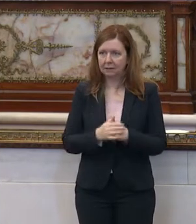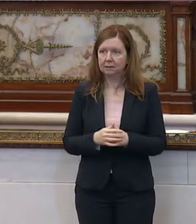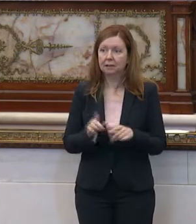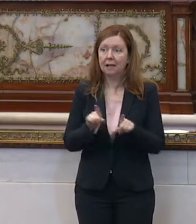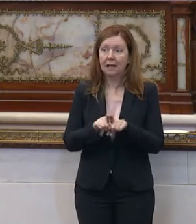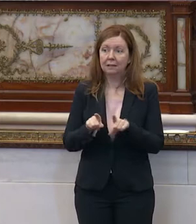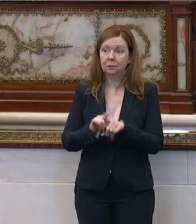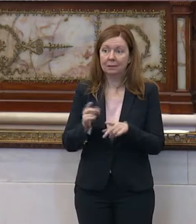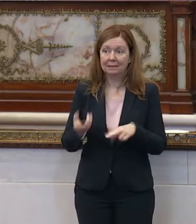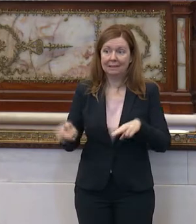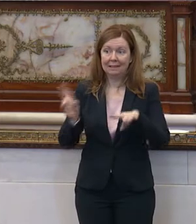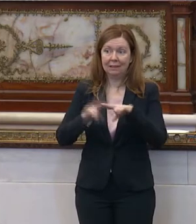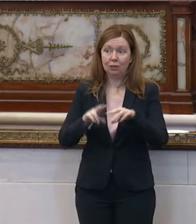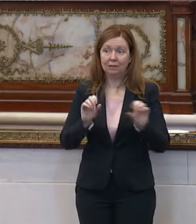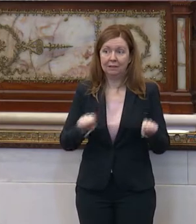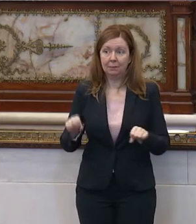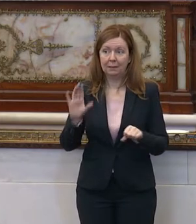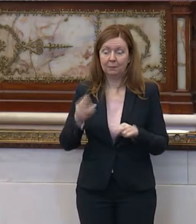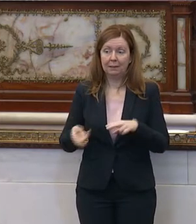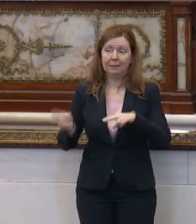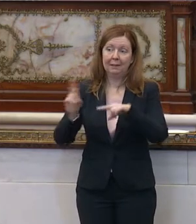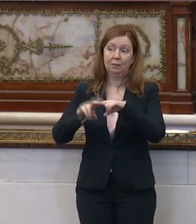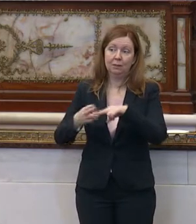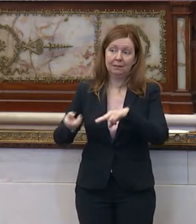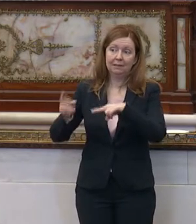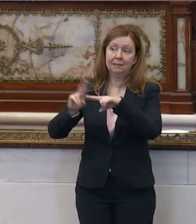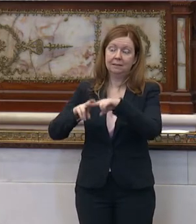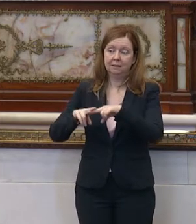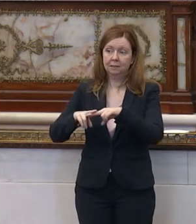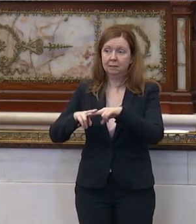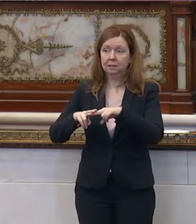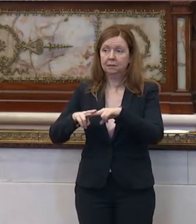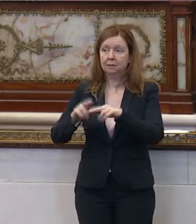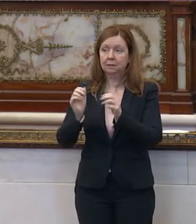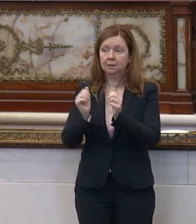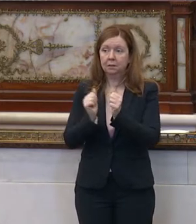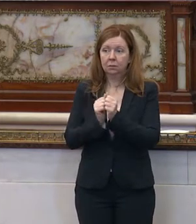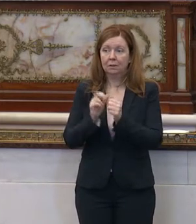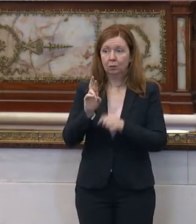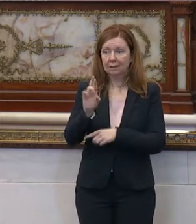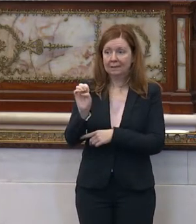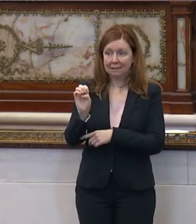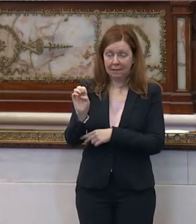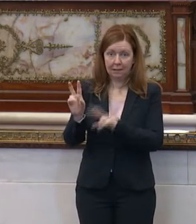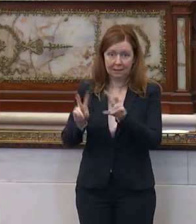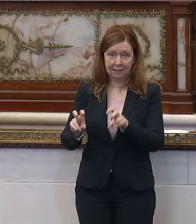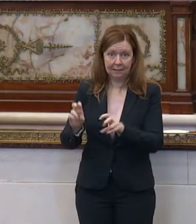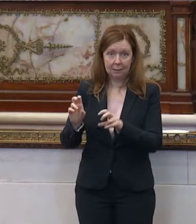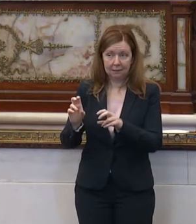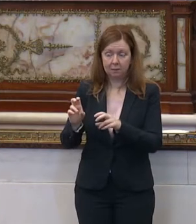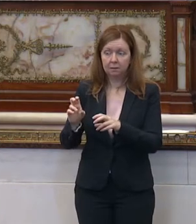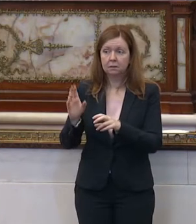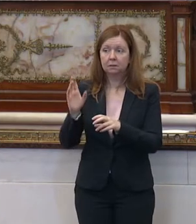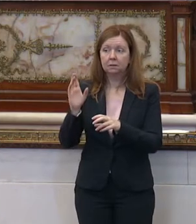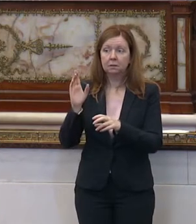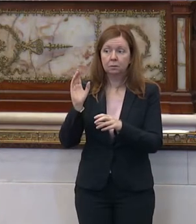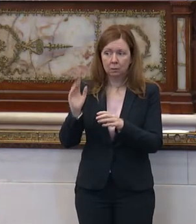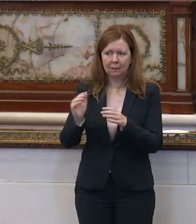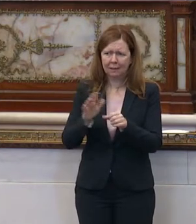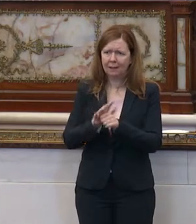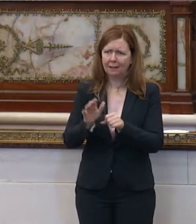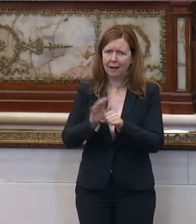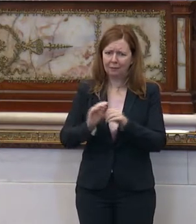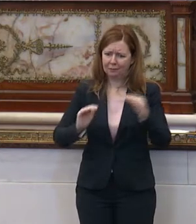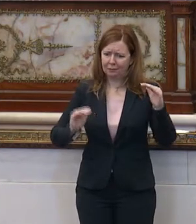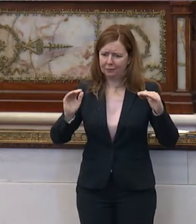well as increased capacity by increases in real estate assessments, there will be clearly enough space and